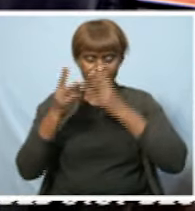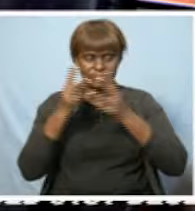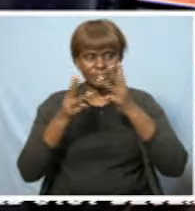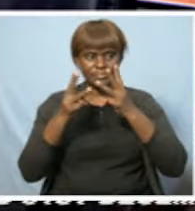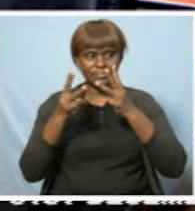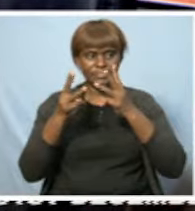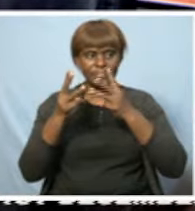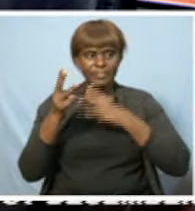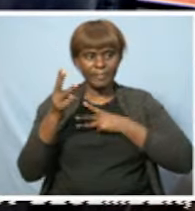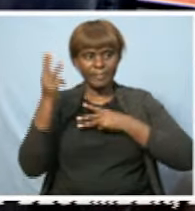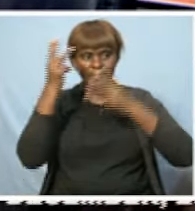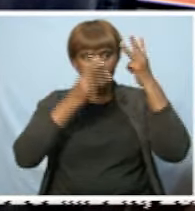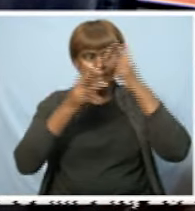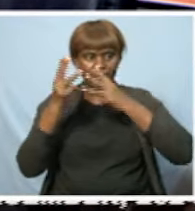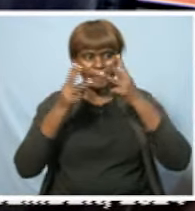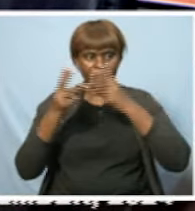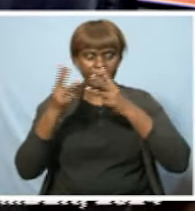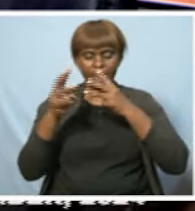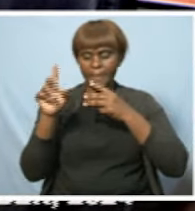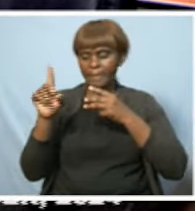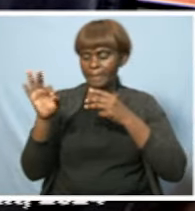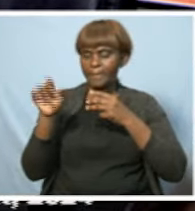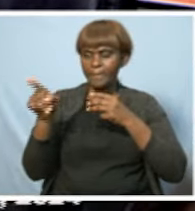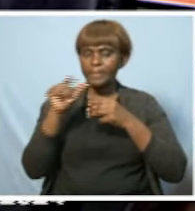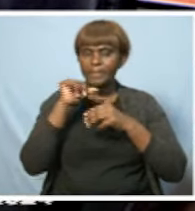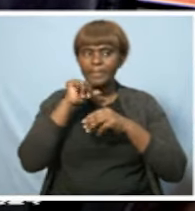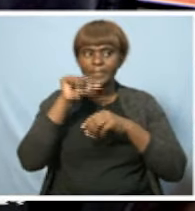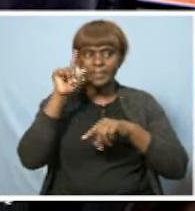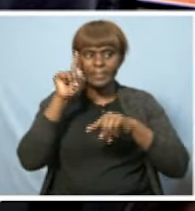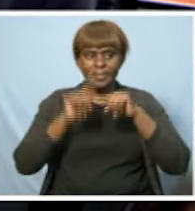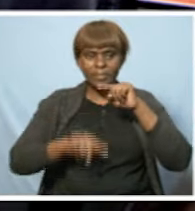And DF, you cannot,